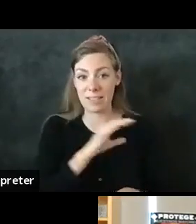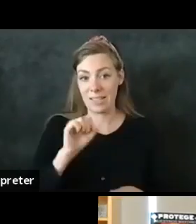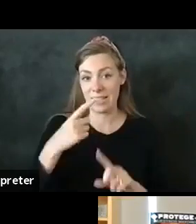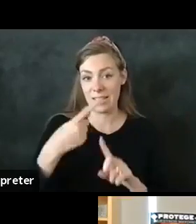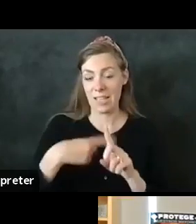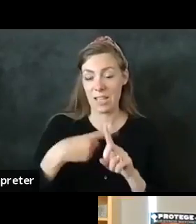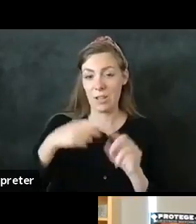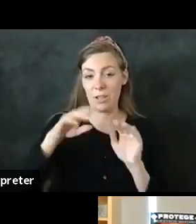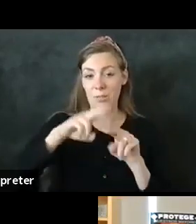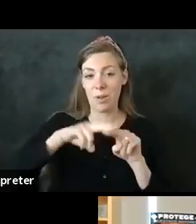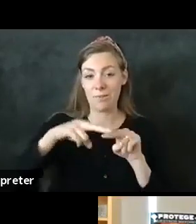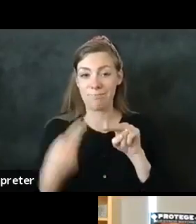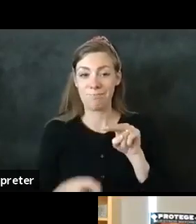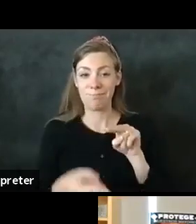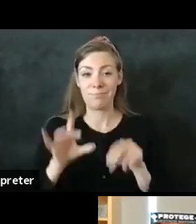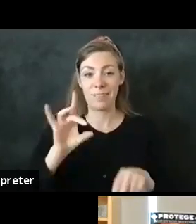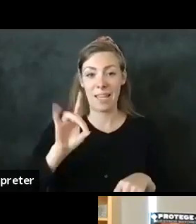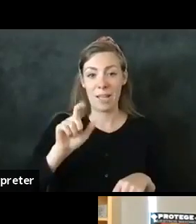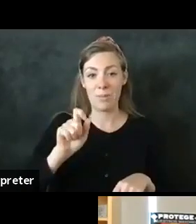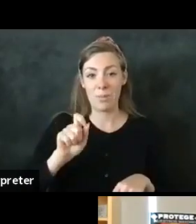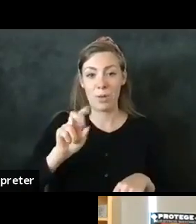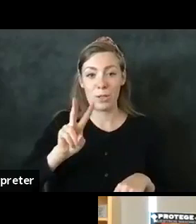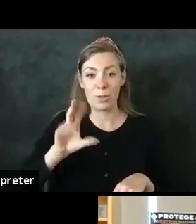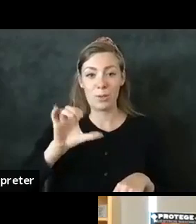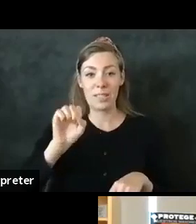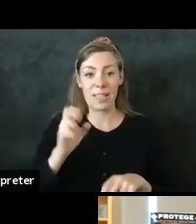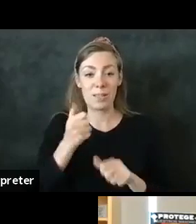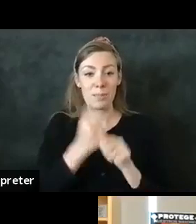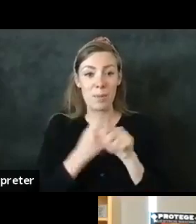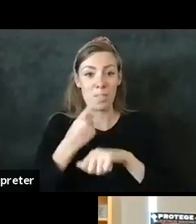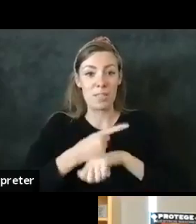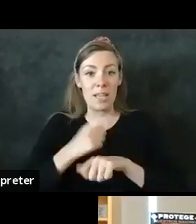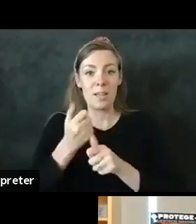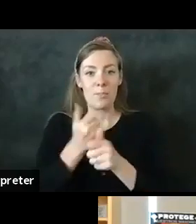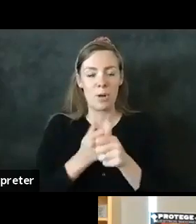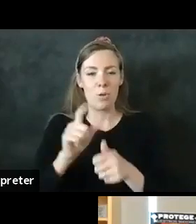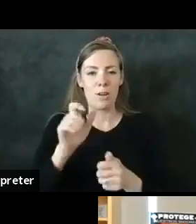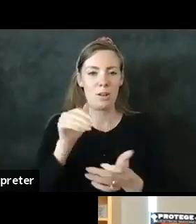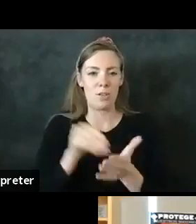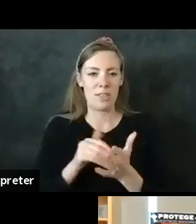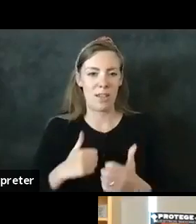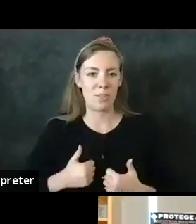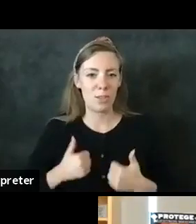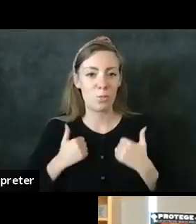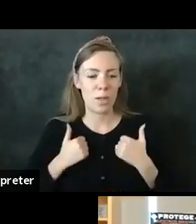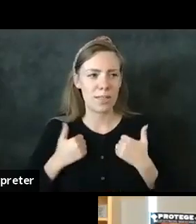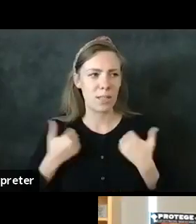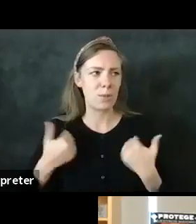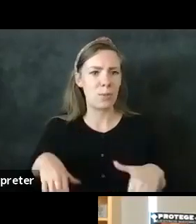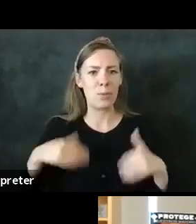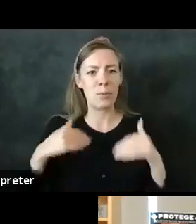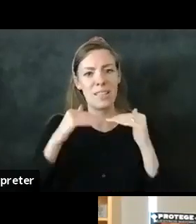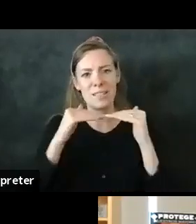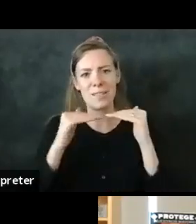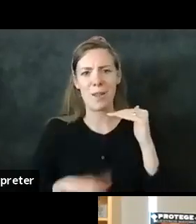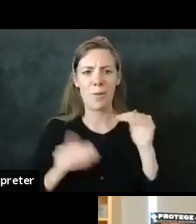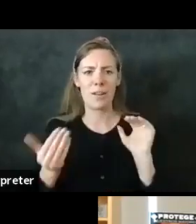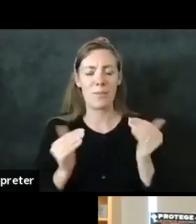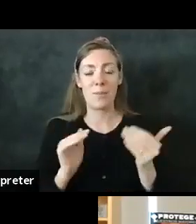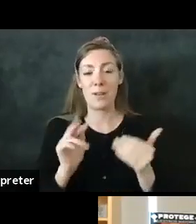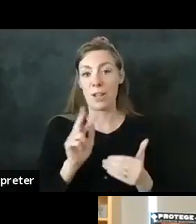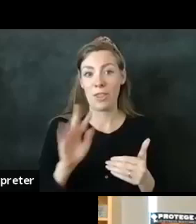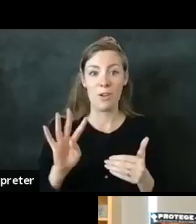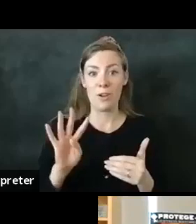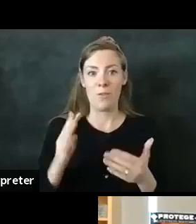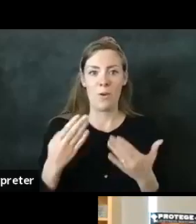is down to 8.2 cases per day per 100,000 residents. This is much lower than the 34 new cases per